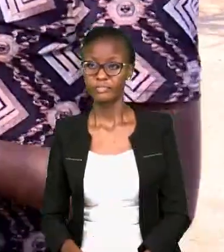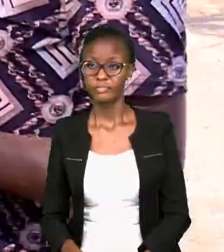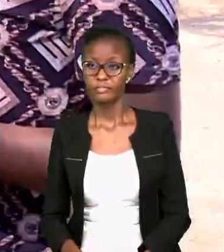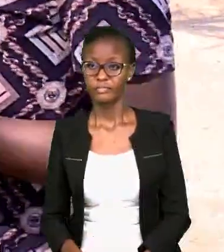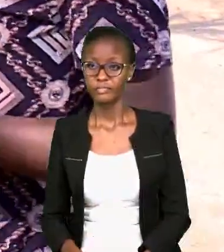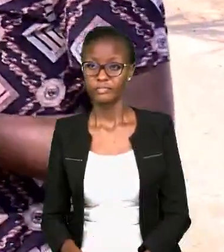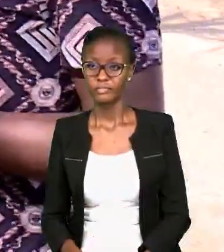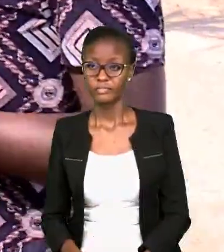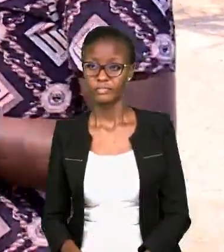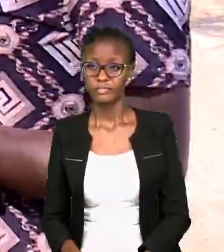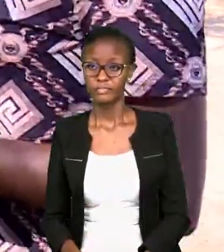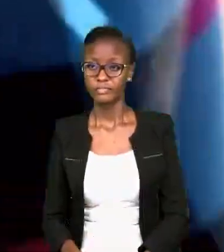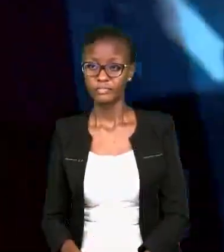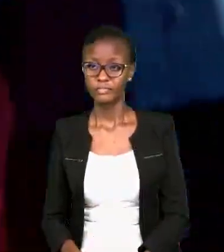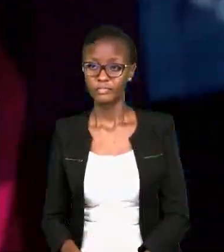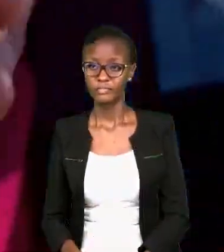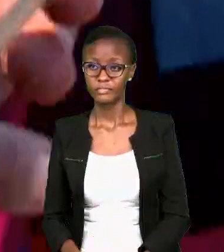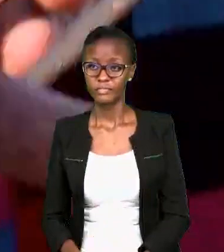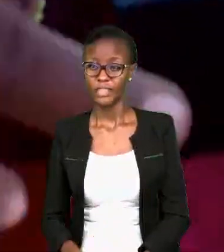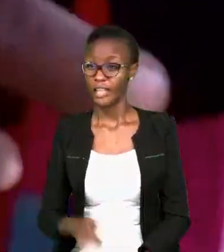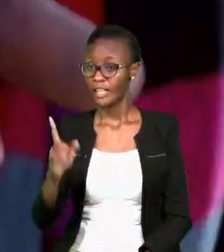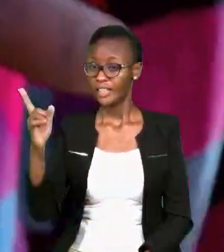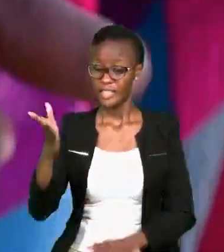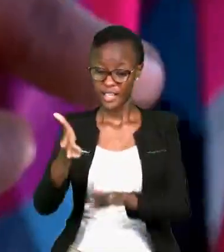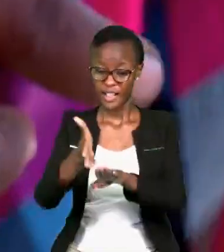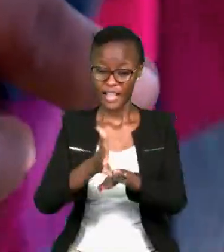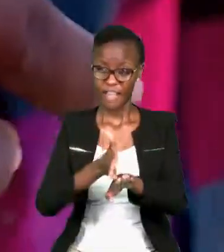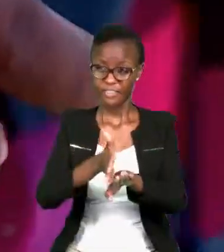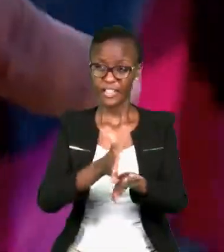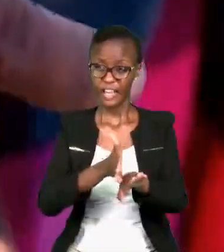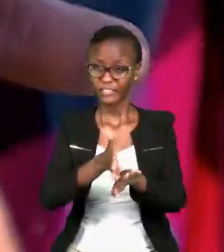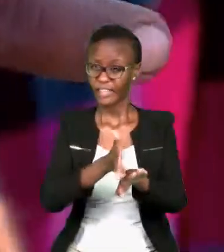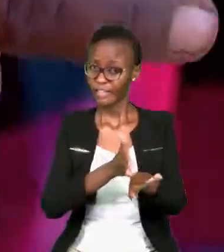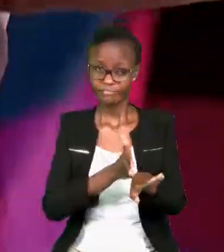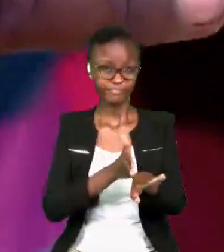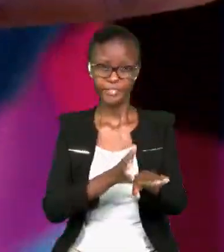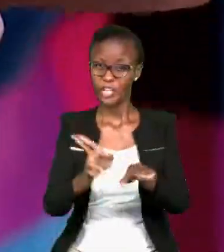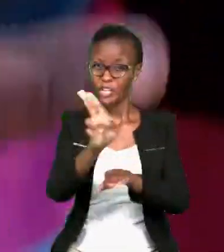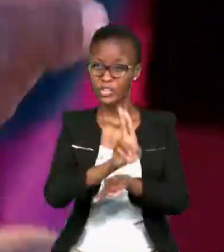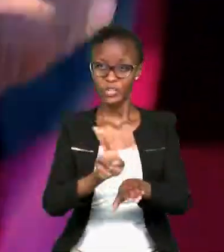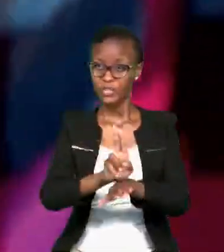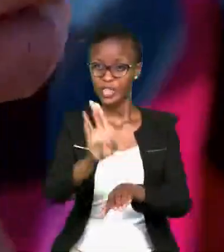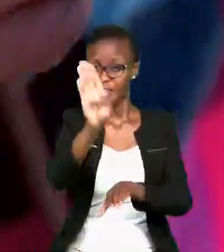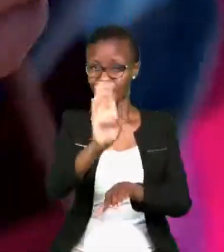Okay. A knife that has not been put to use ever since the drought set in.